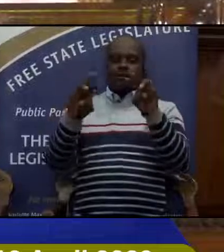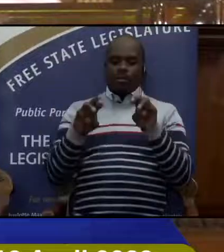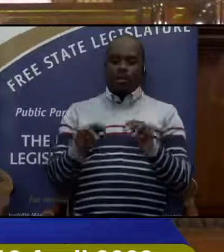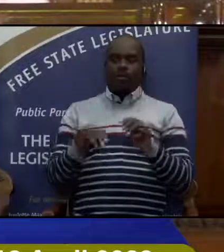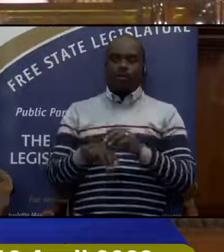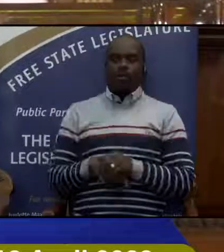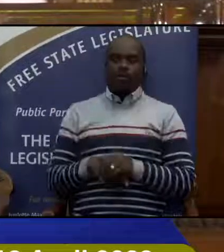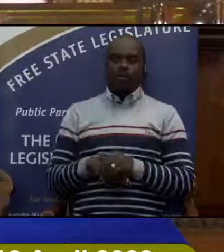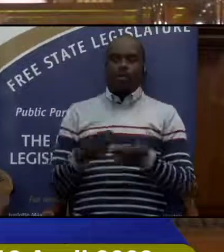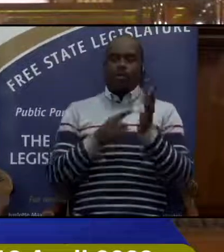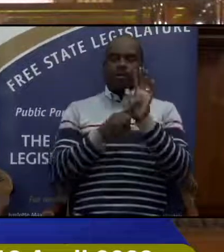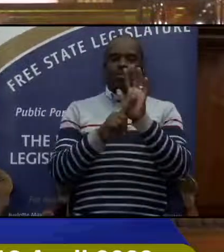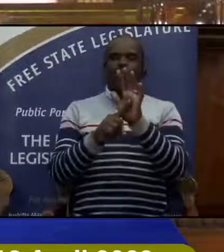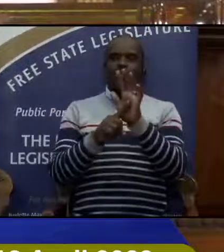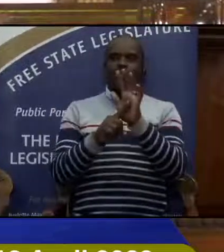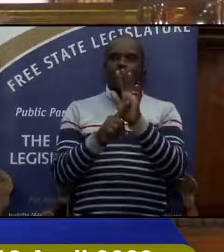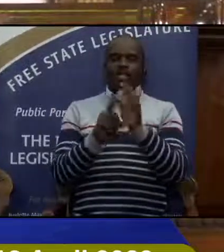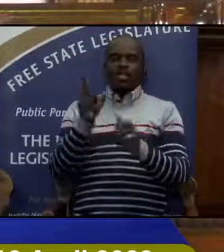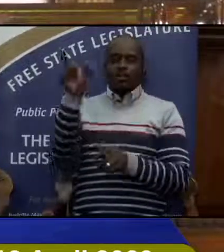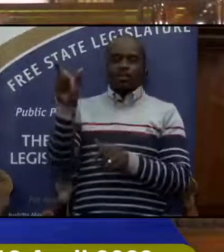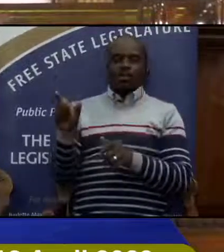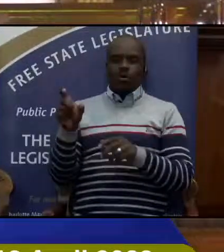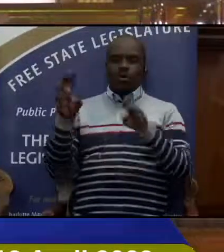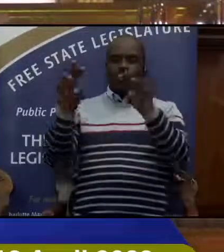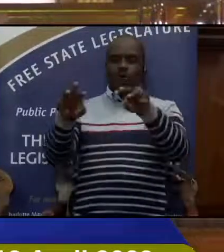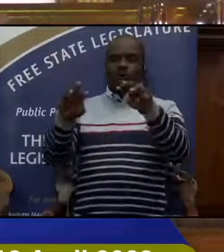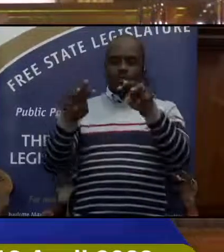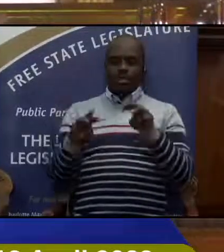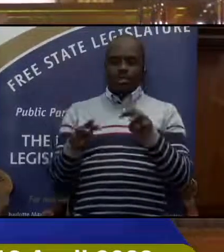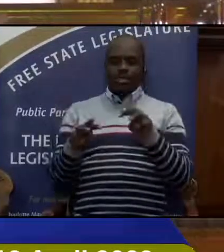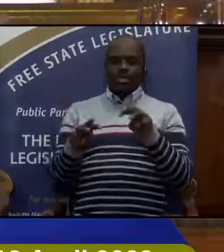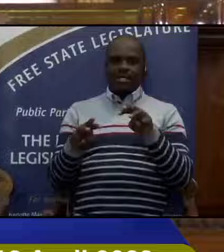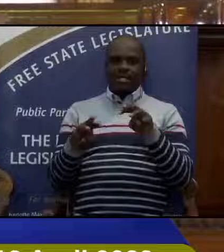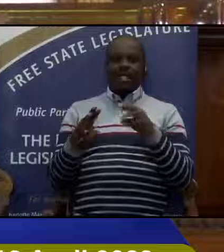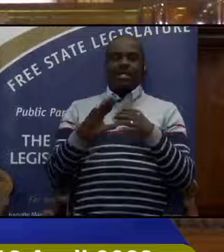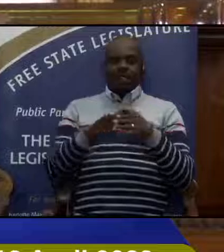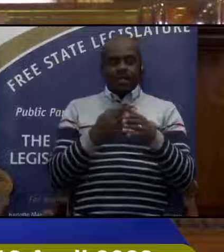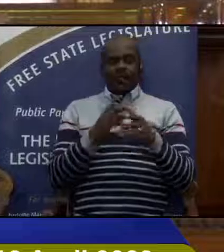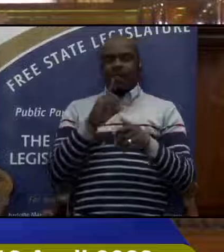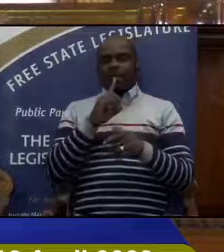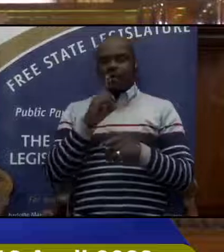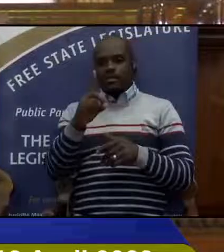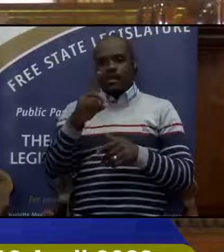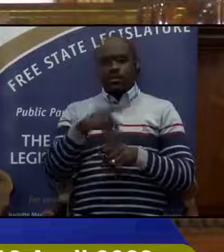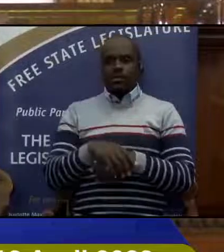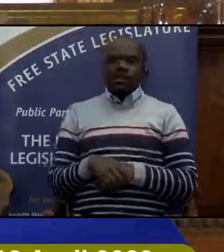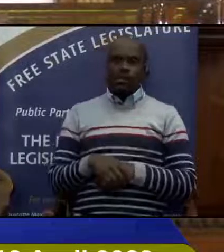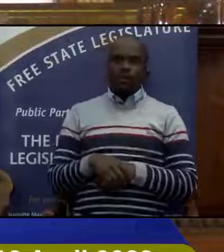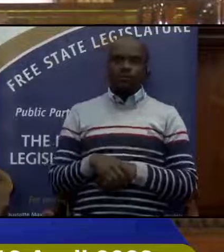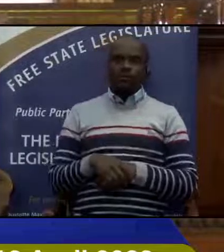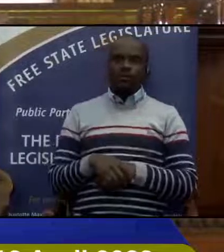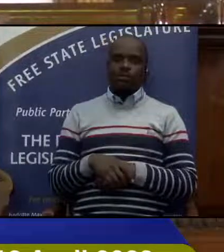he was a man of peace, this is what he said in one of his addresses.